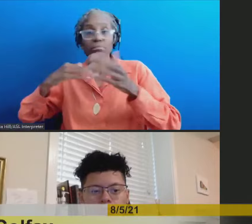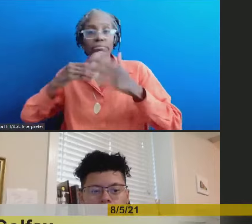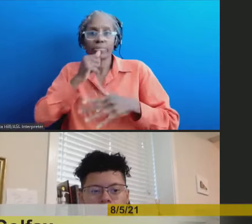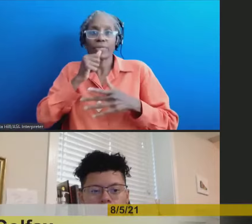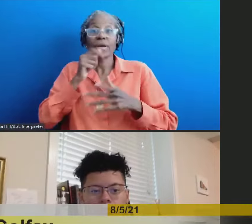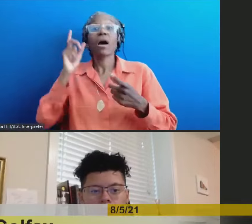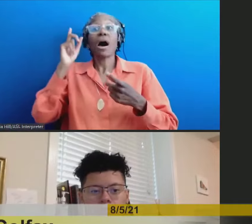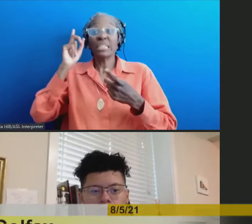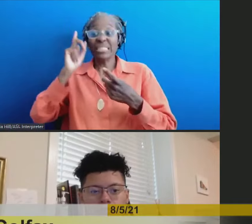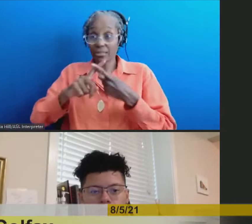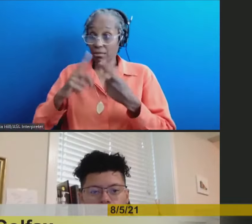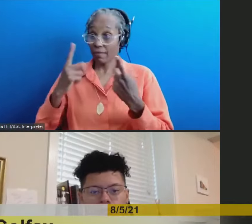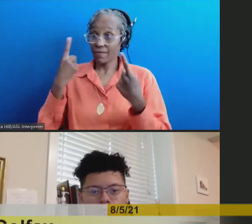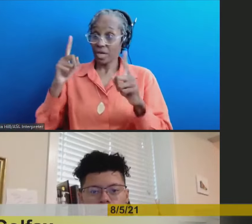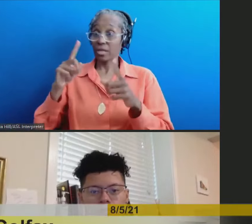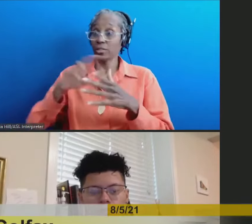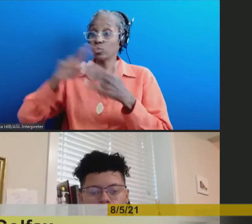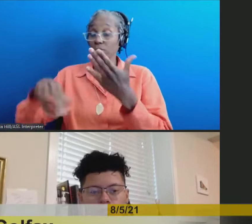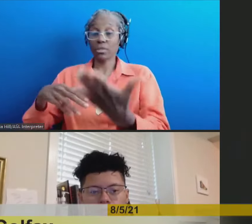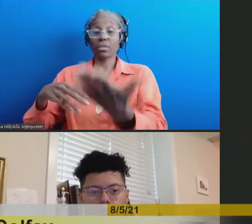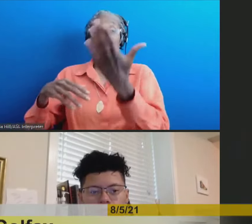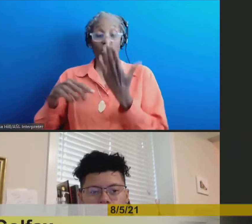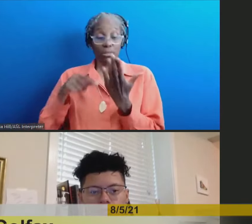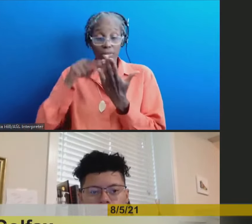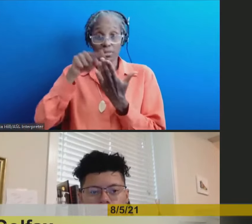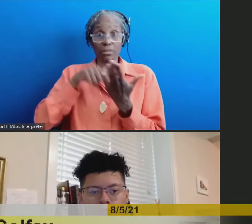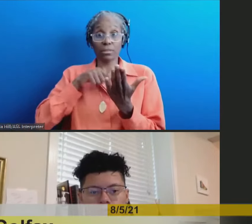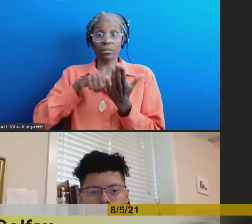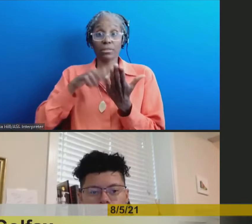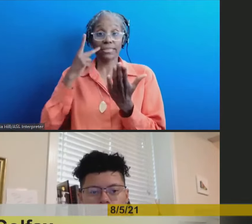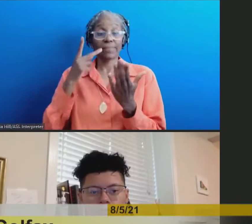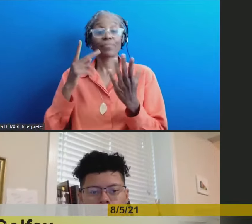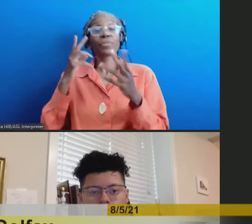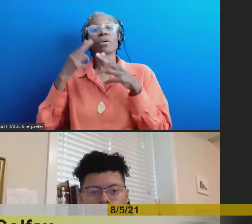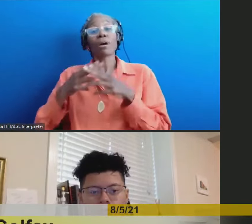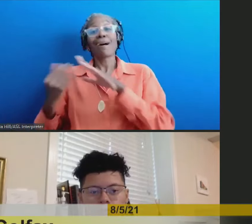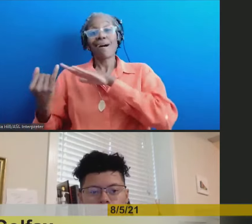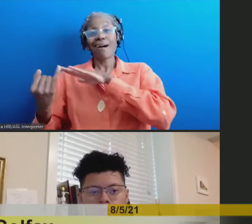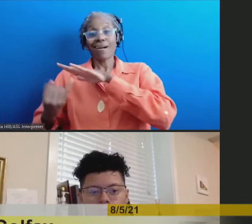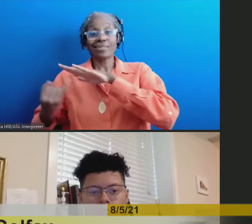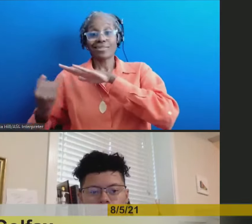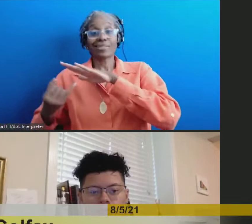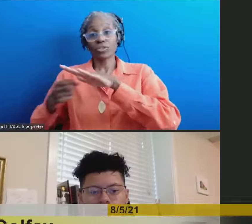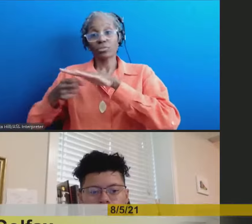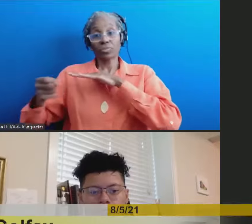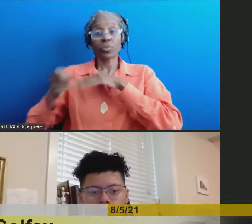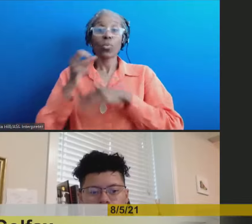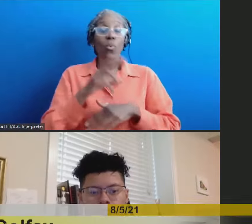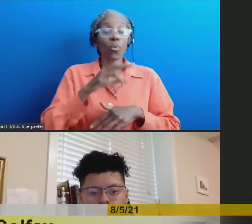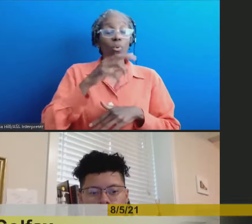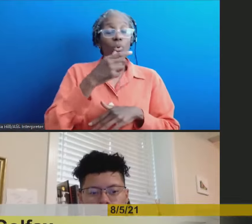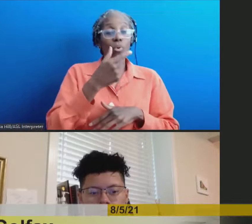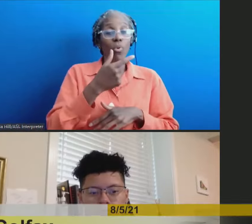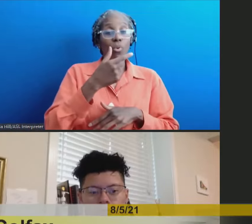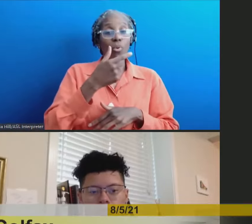result of that test. In terms of isolation and quarantine, people should